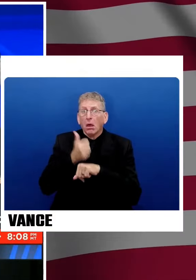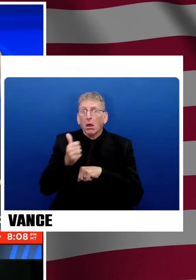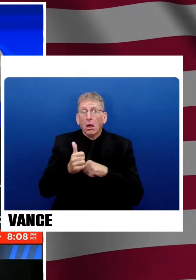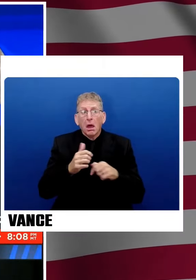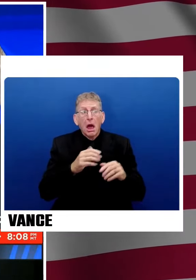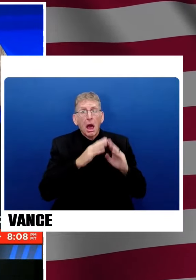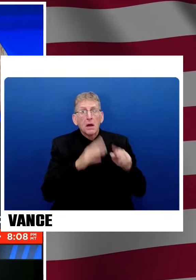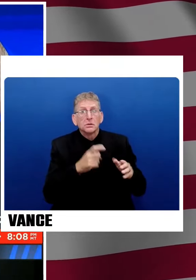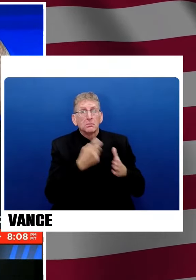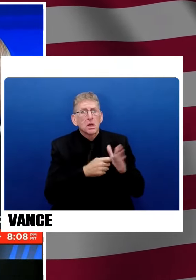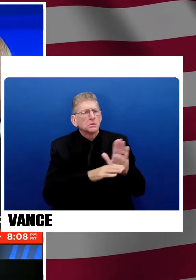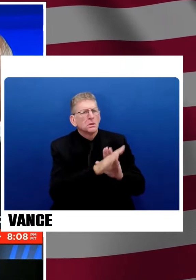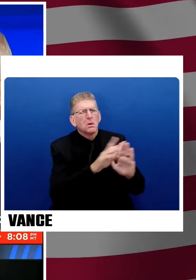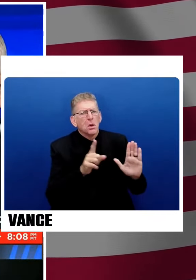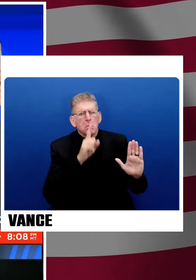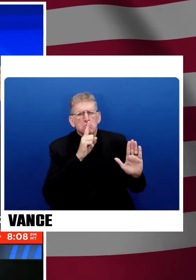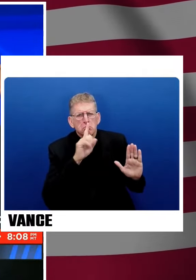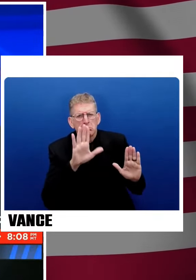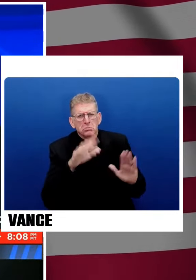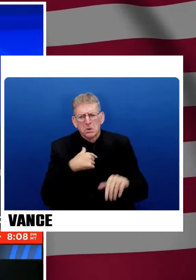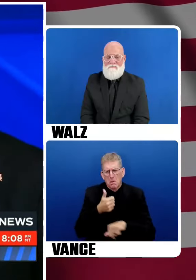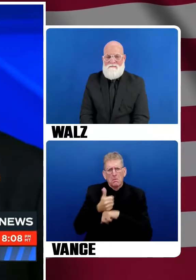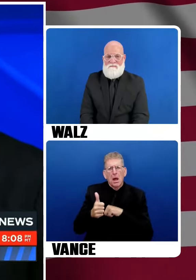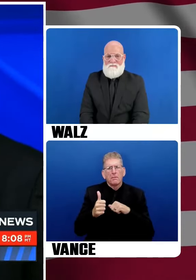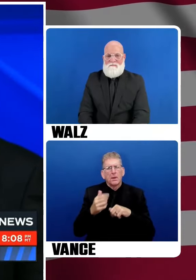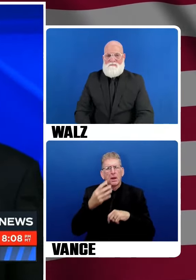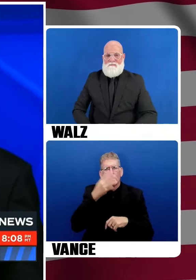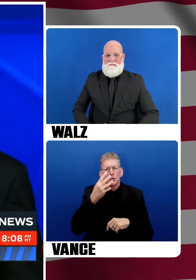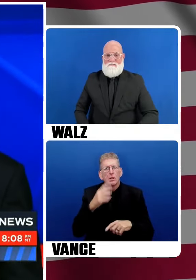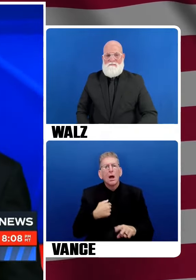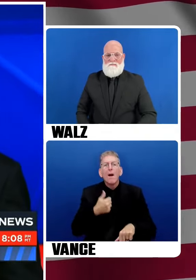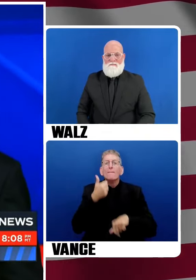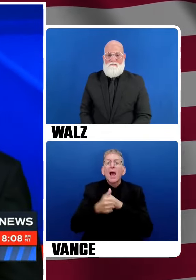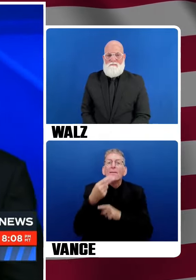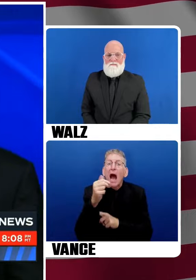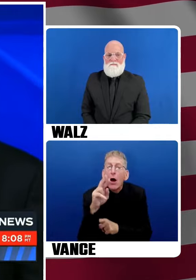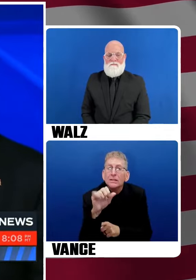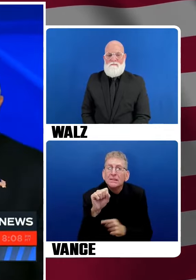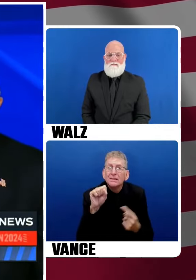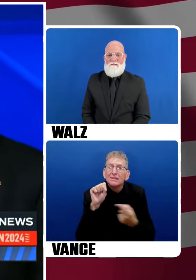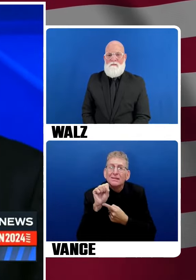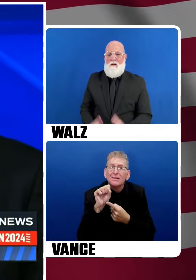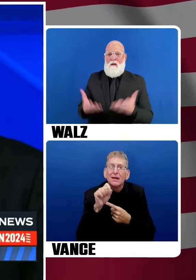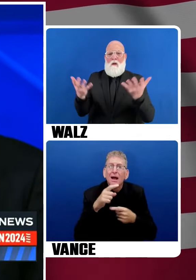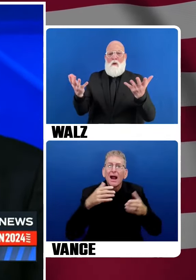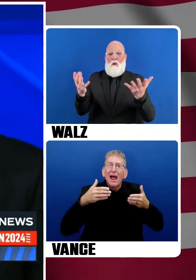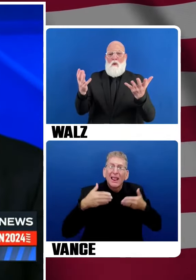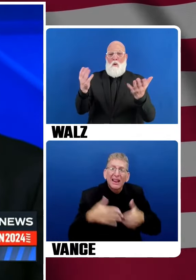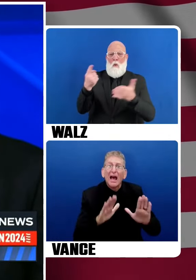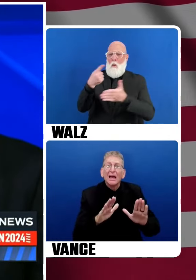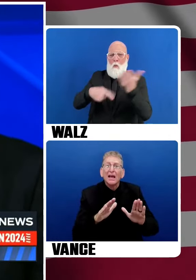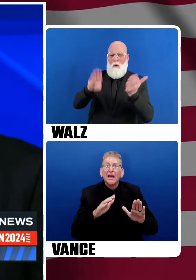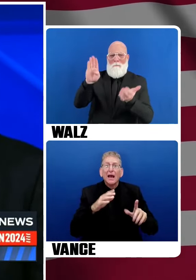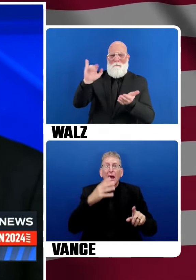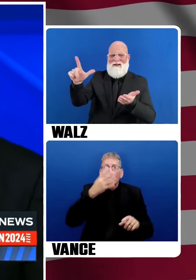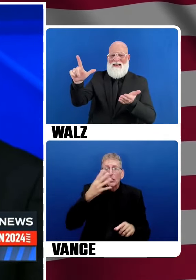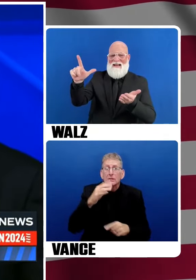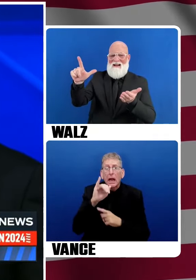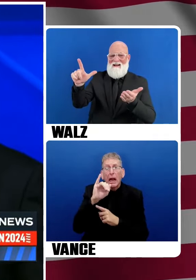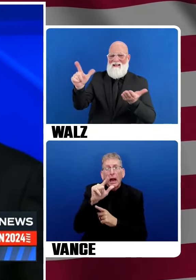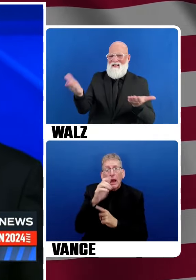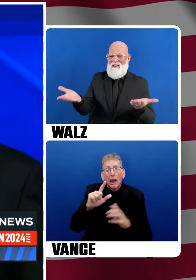illegal aliens into this country, which does drive up costs, Tim. 25 million illegal aliens competing with Americans